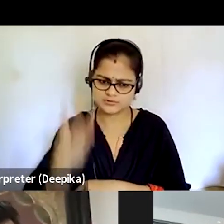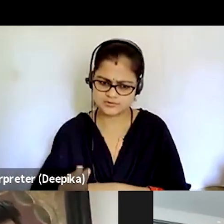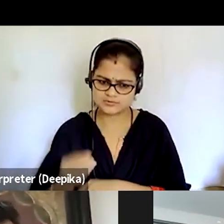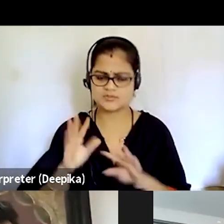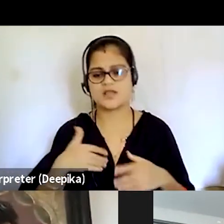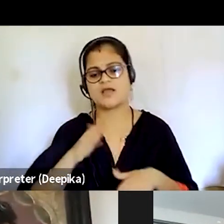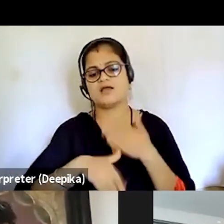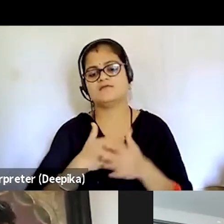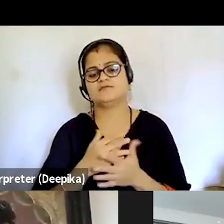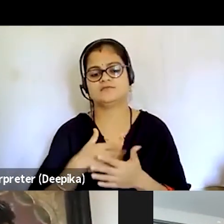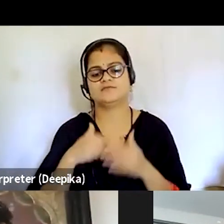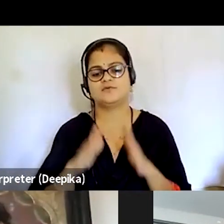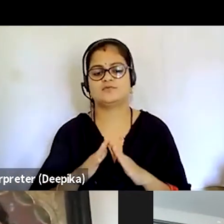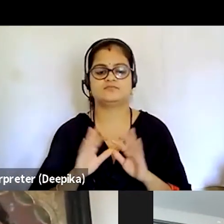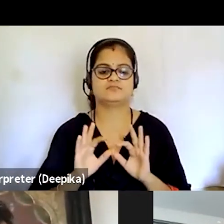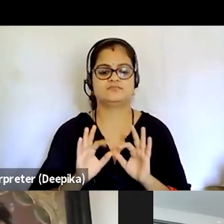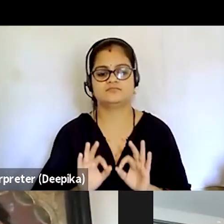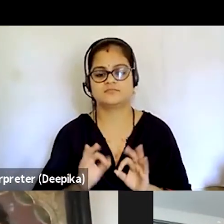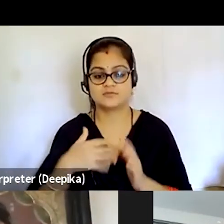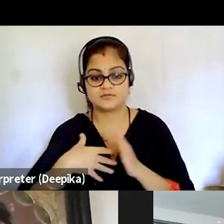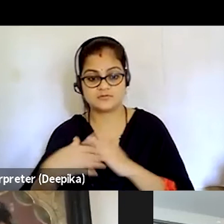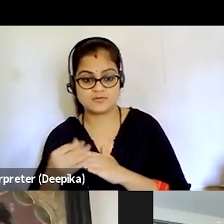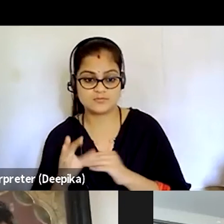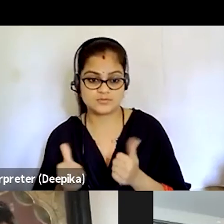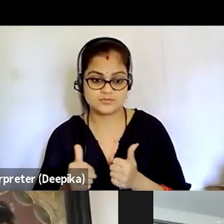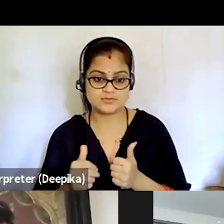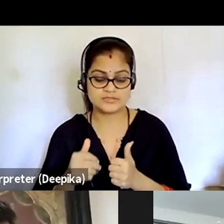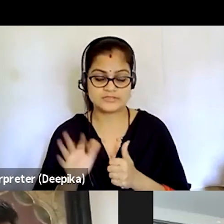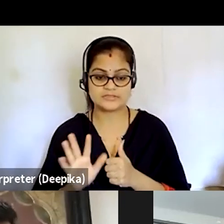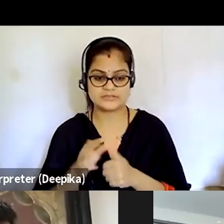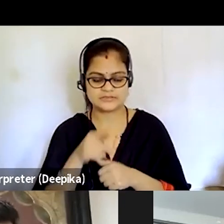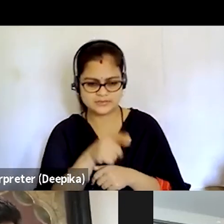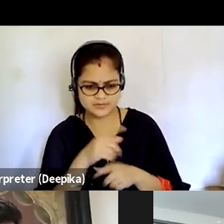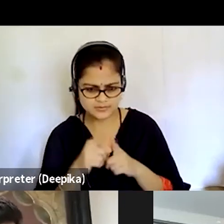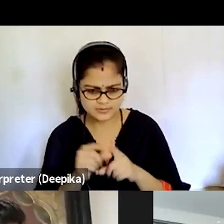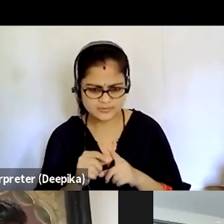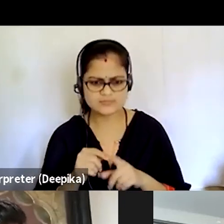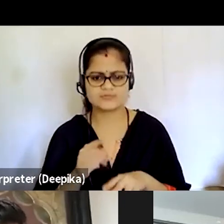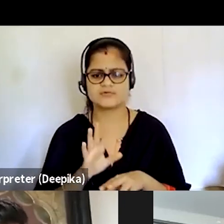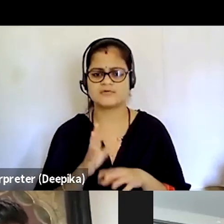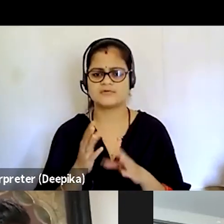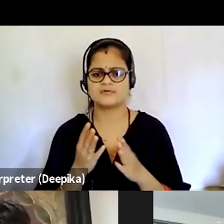house. And people kind of held me to it. You said that you're going to do it as long as the